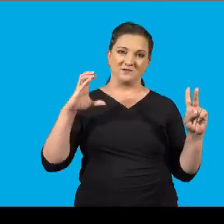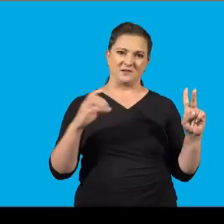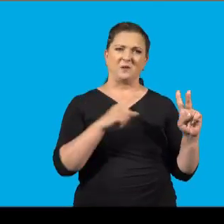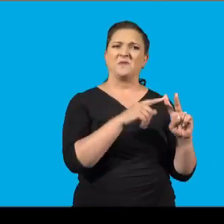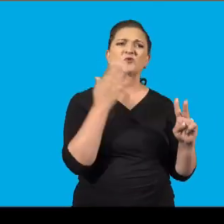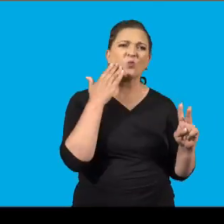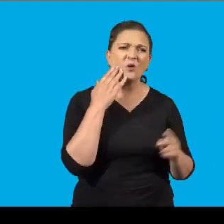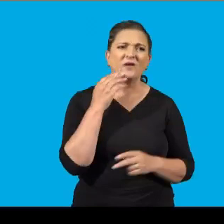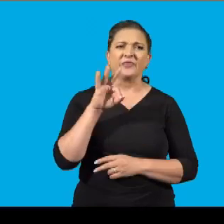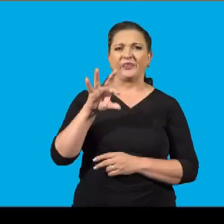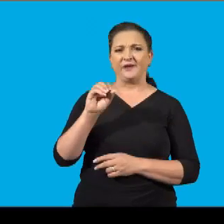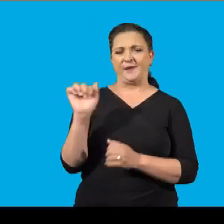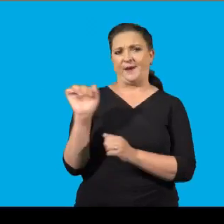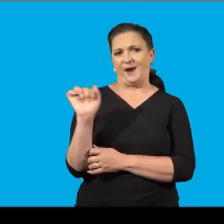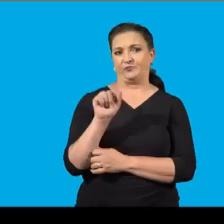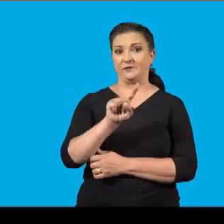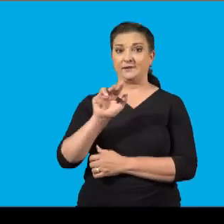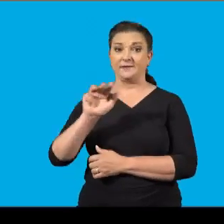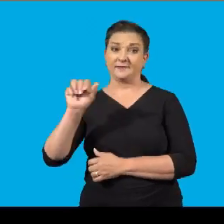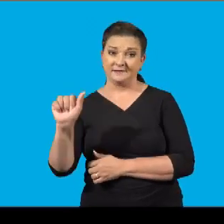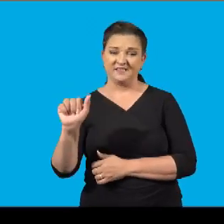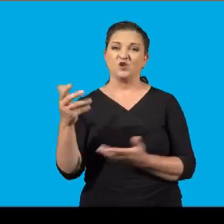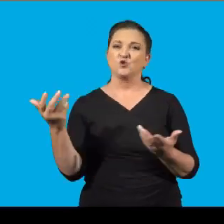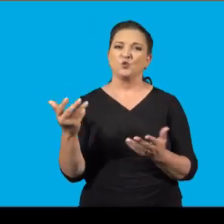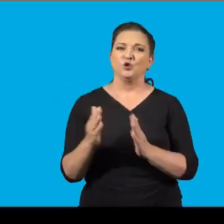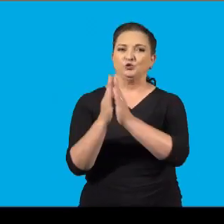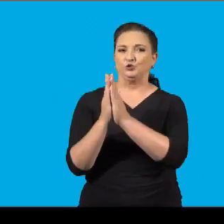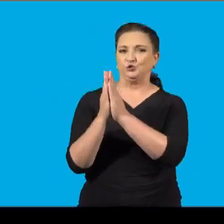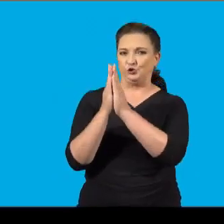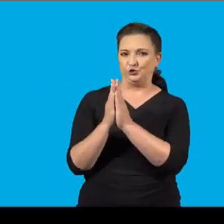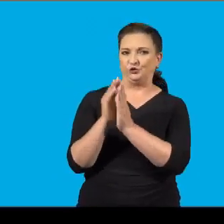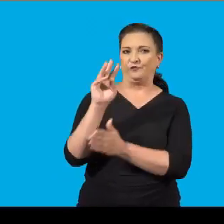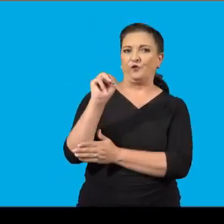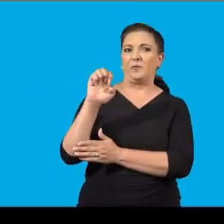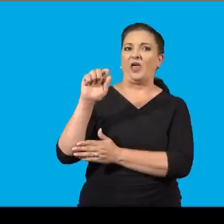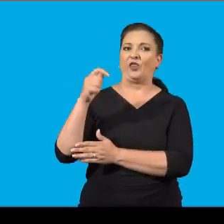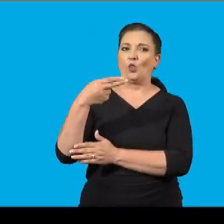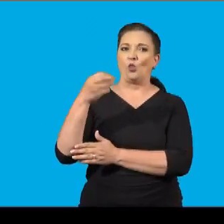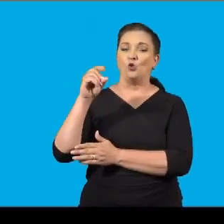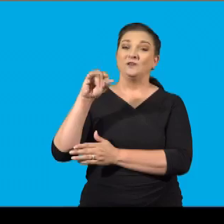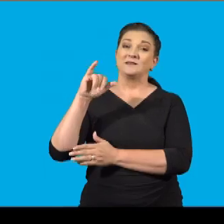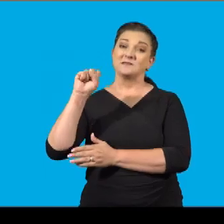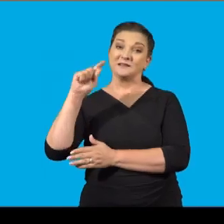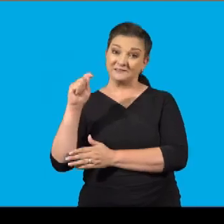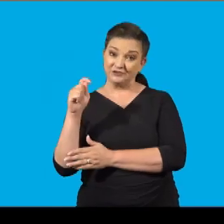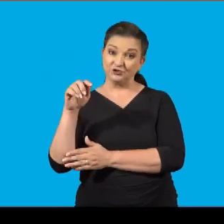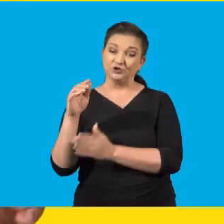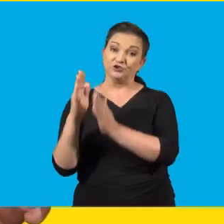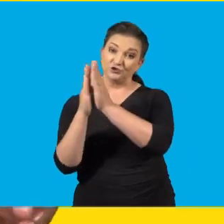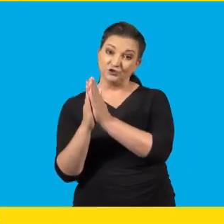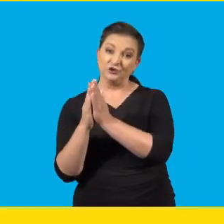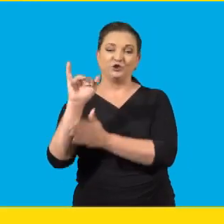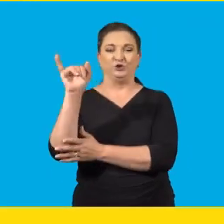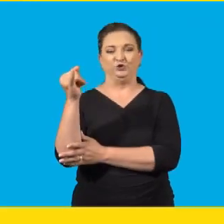on 30th April 1996 at the Methodist Church in Johannesburg. Remember, it's very important to read